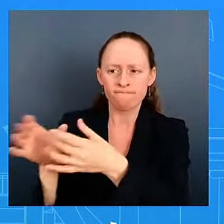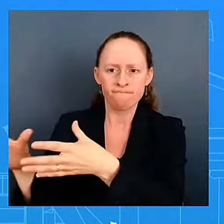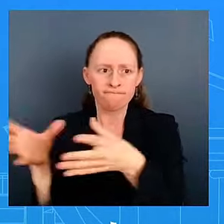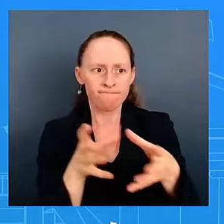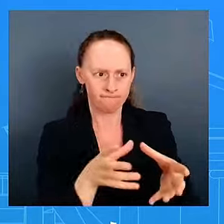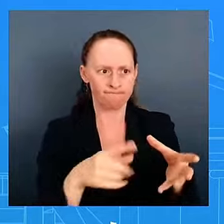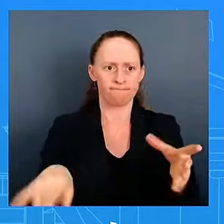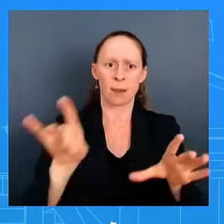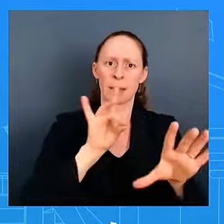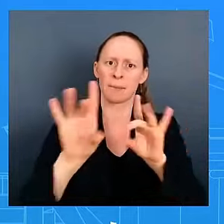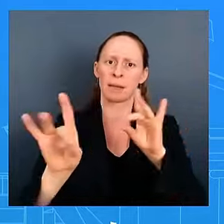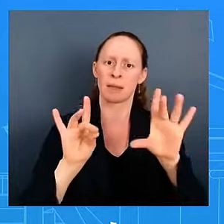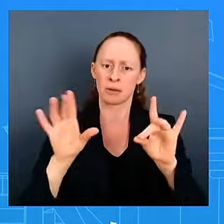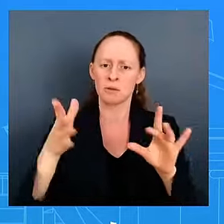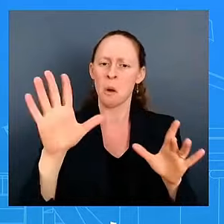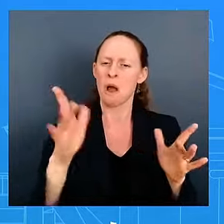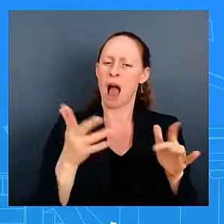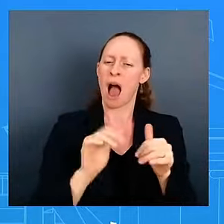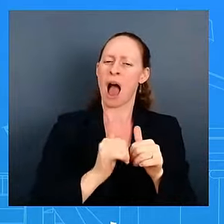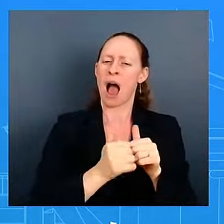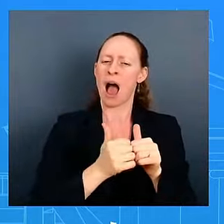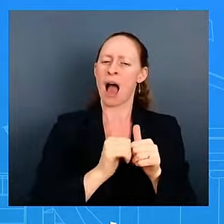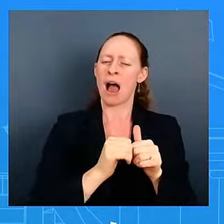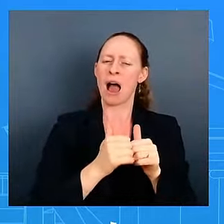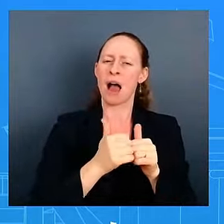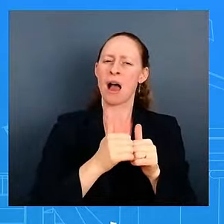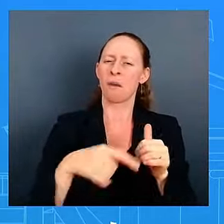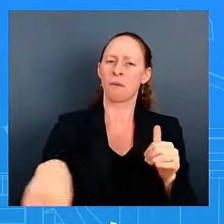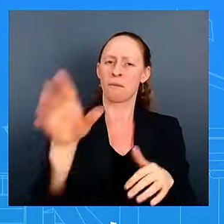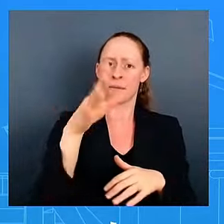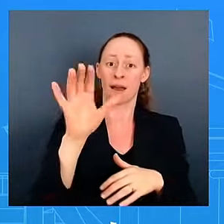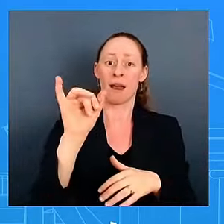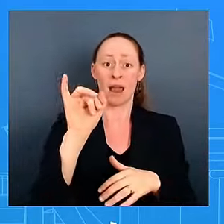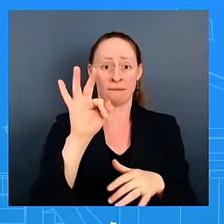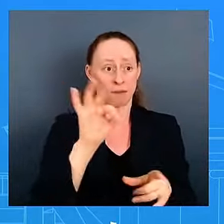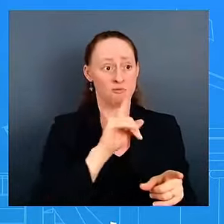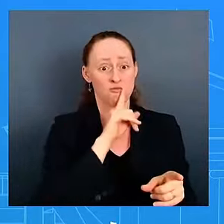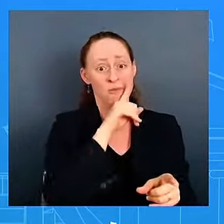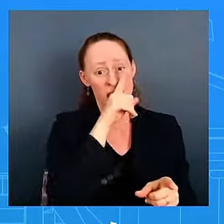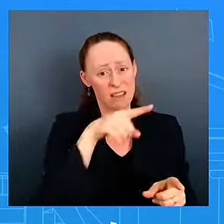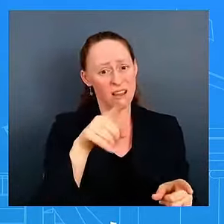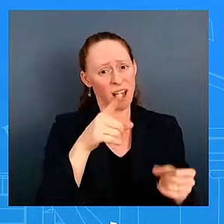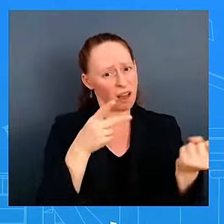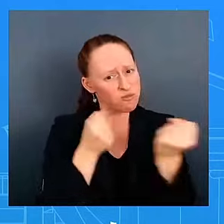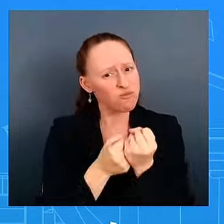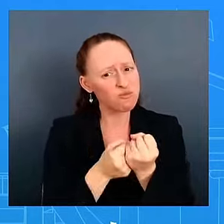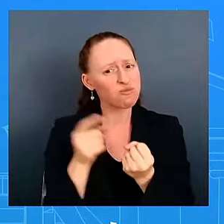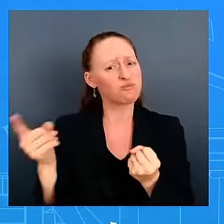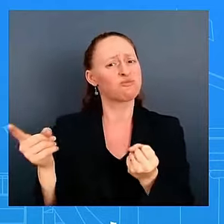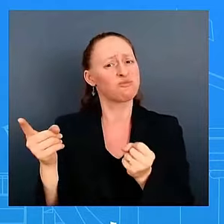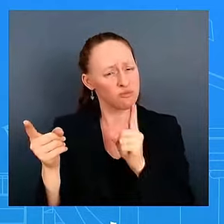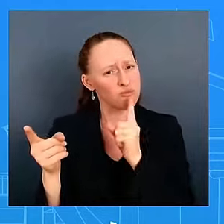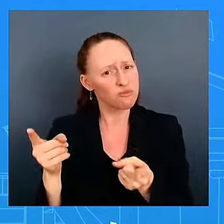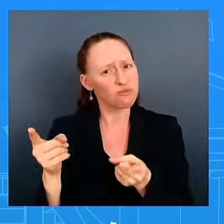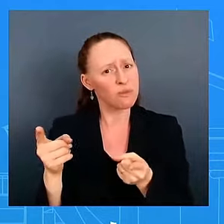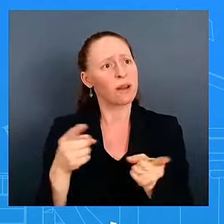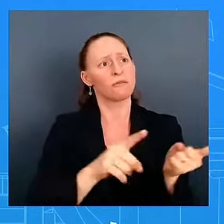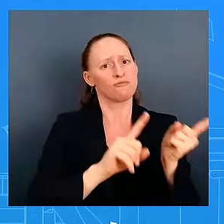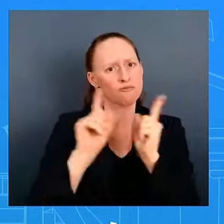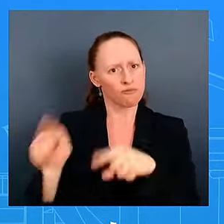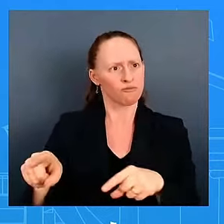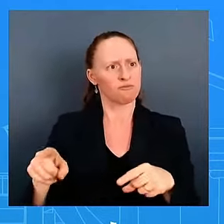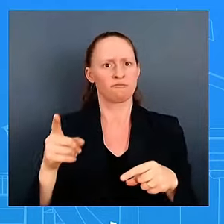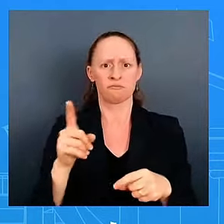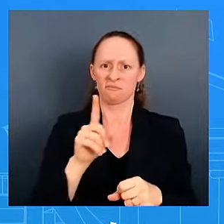his? They are supporters. They get to these official events, these official campaign events. They are known to